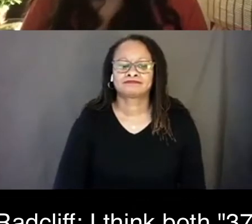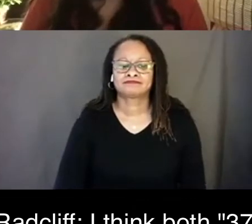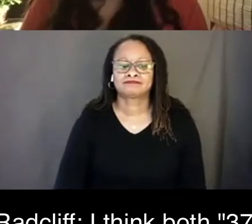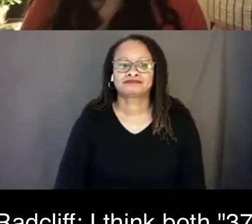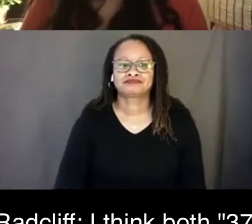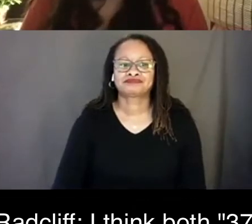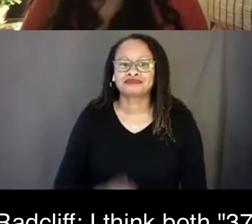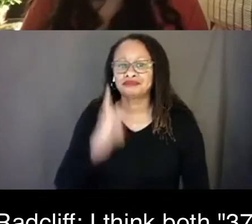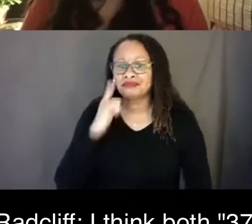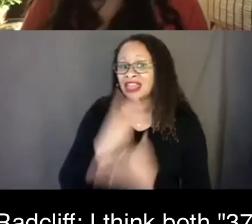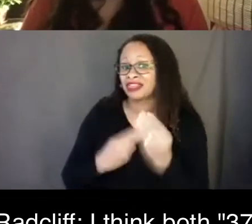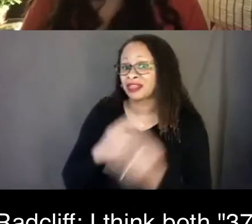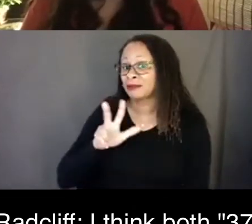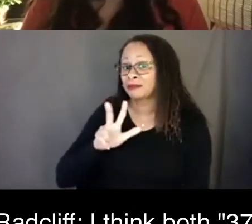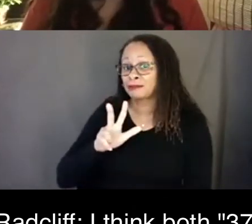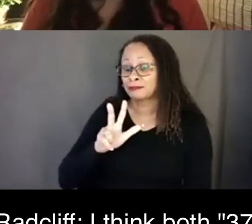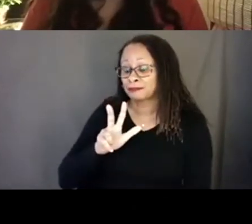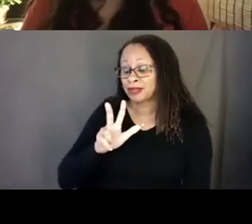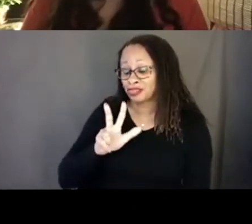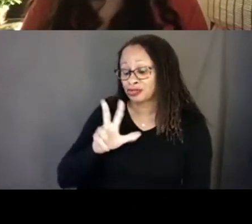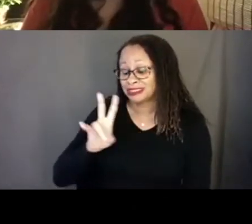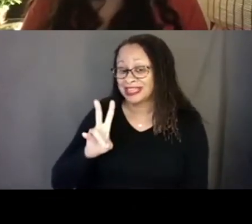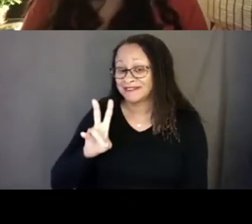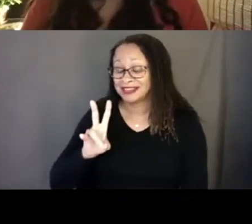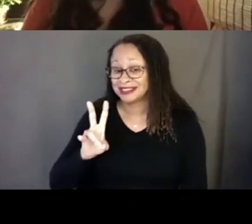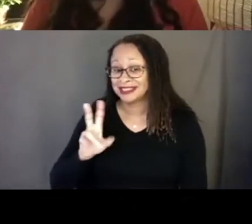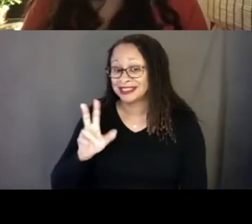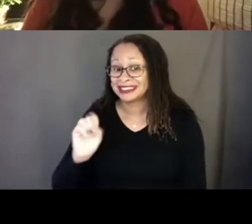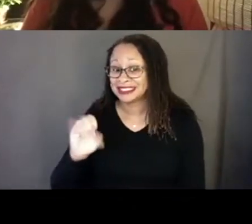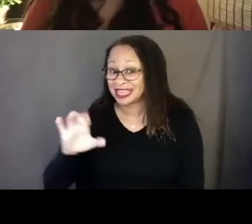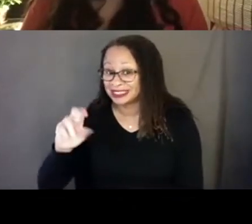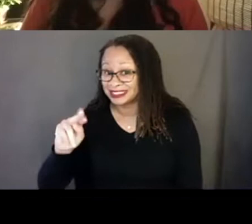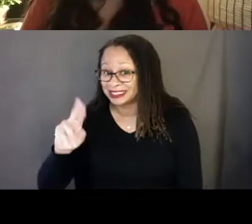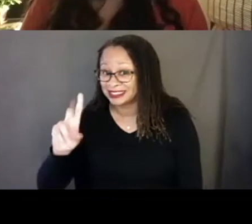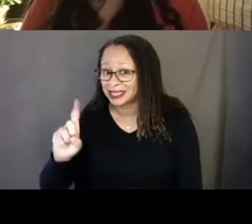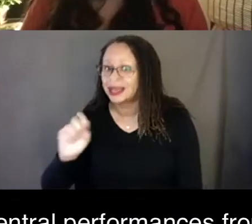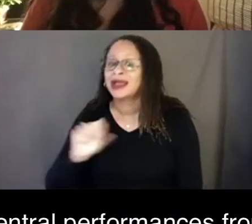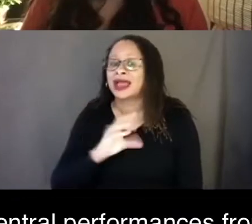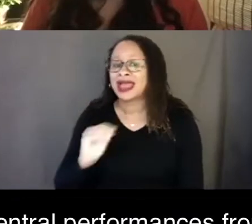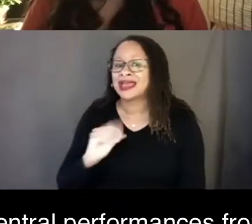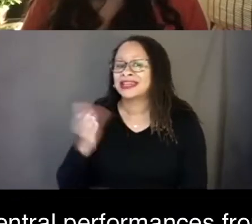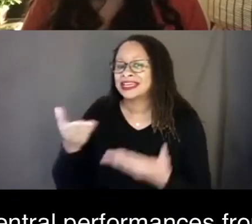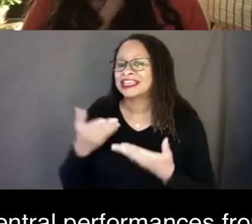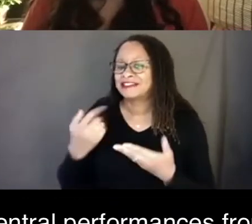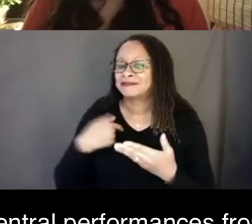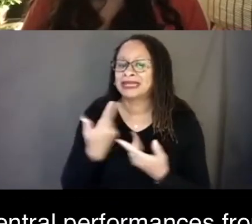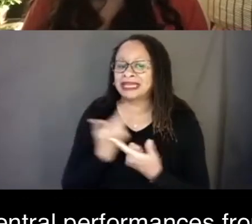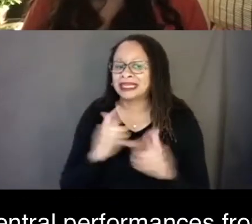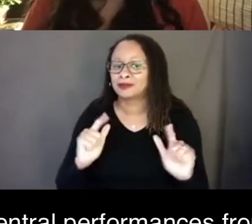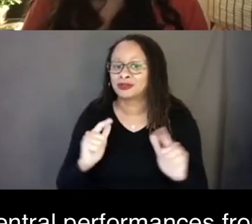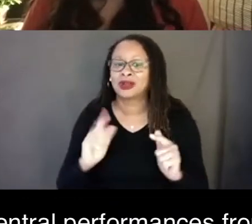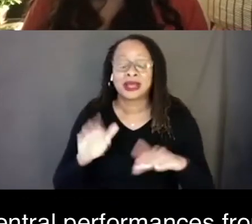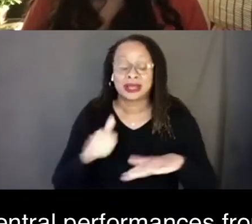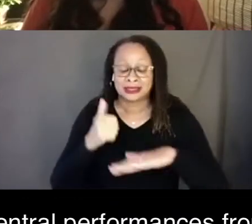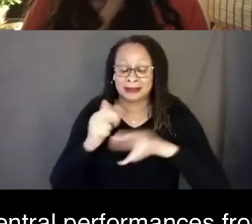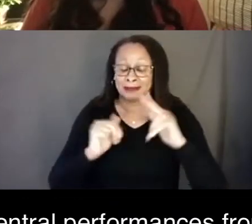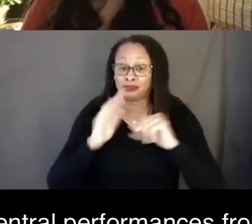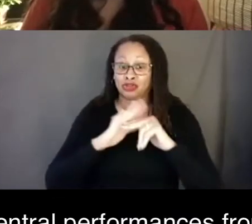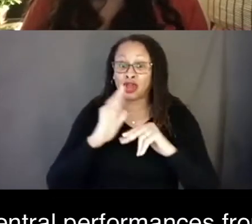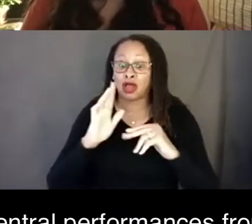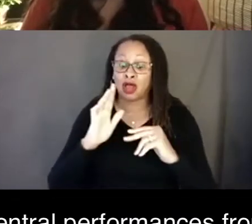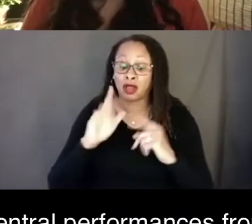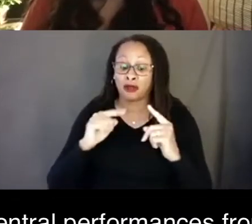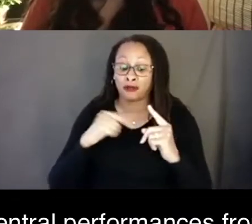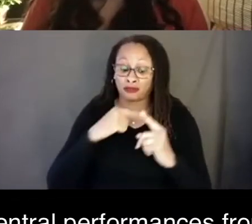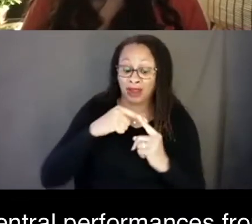both 37 Seconds and Give Me Liberty, the fact that they are built around central performances from